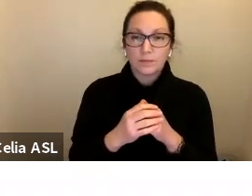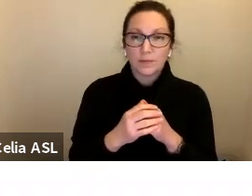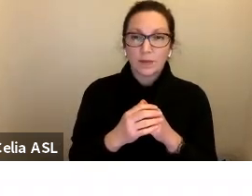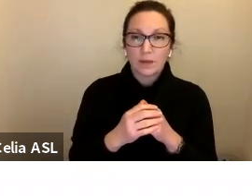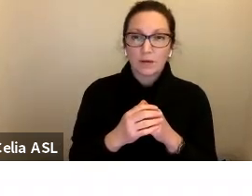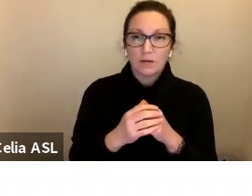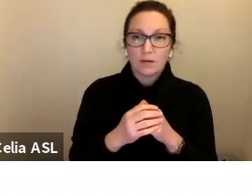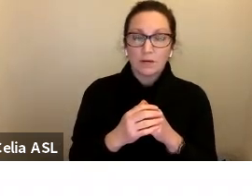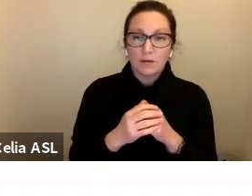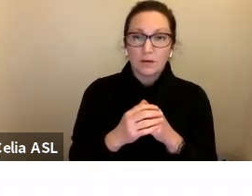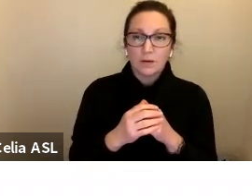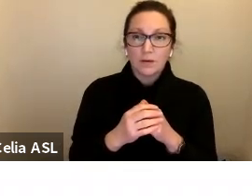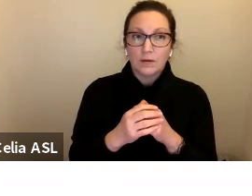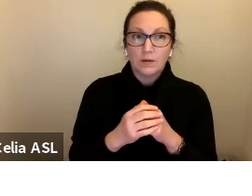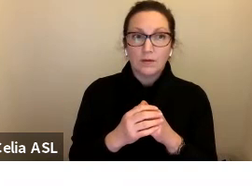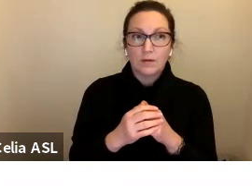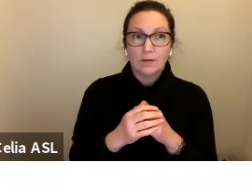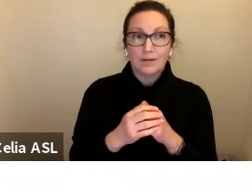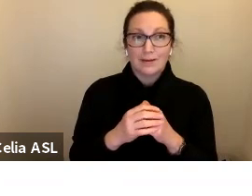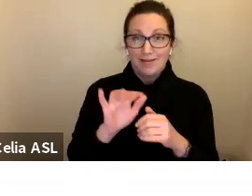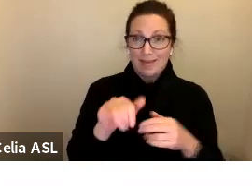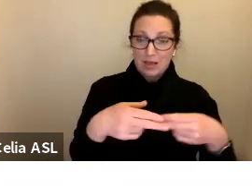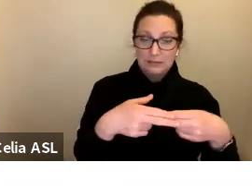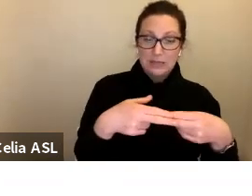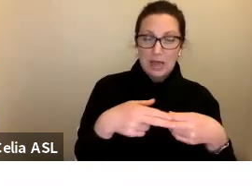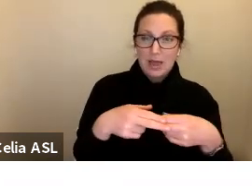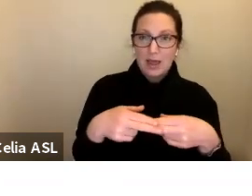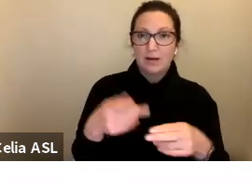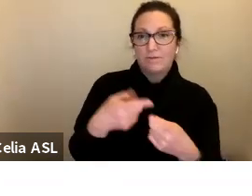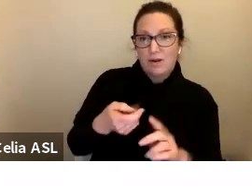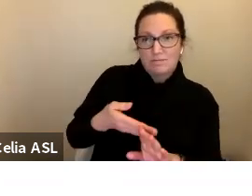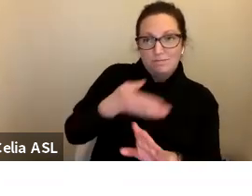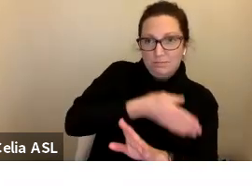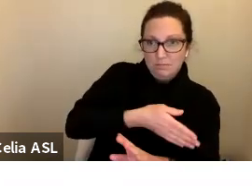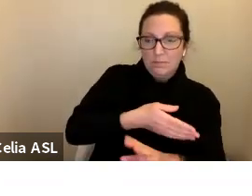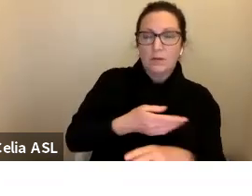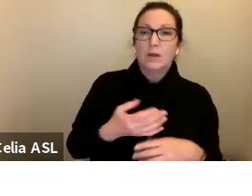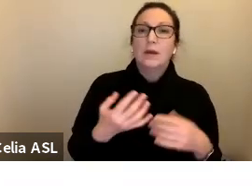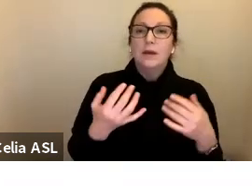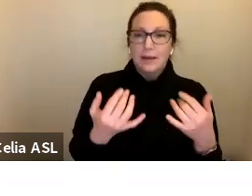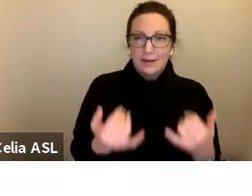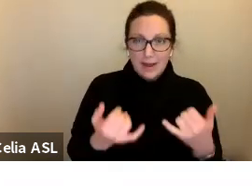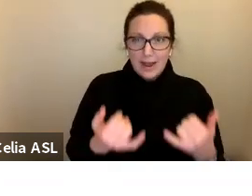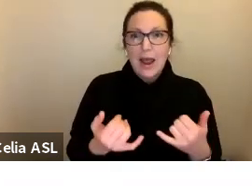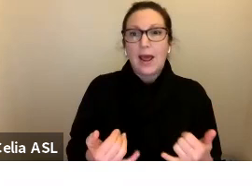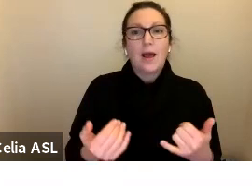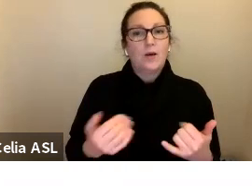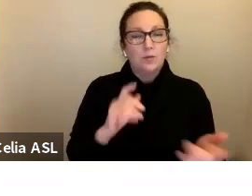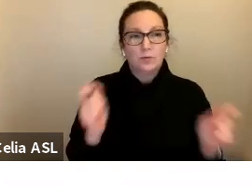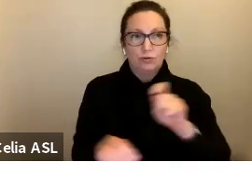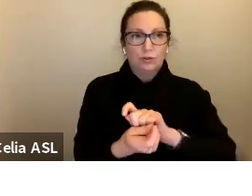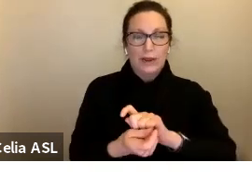this is their previous process. They have actually voted to adopt a full lottery